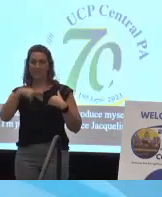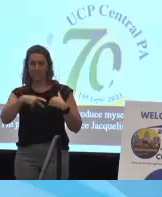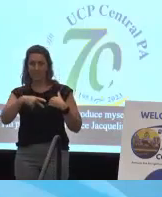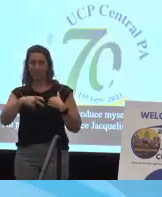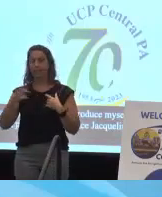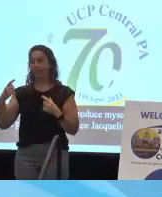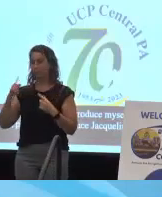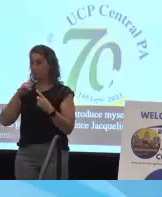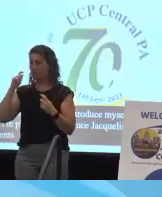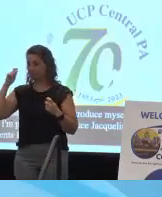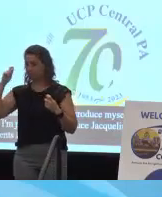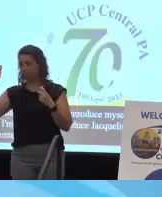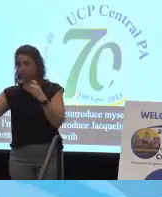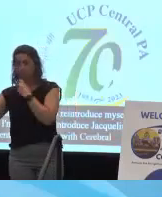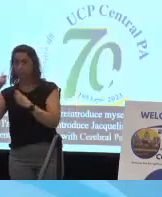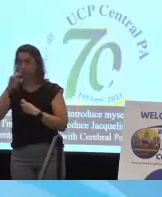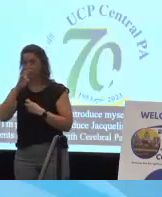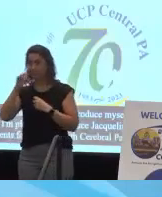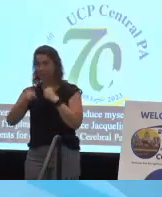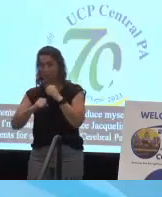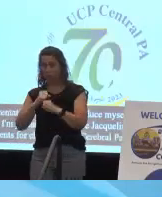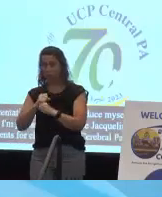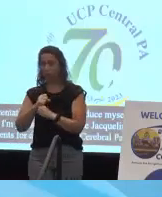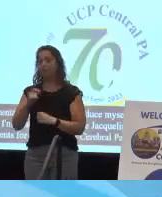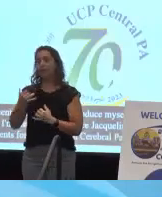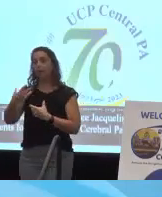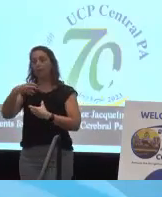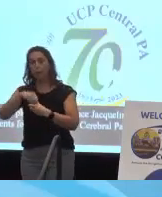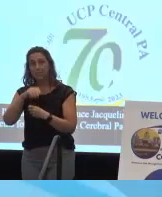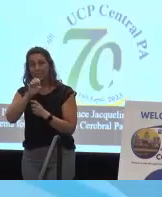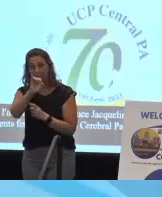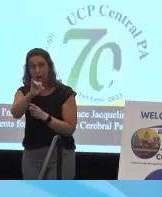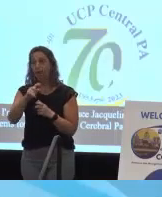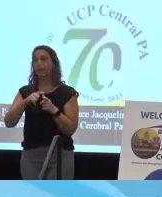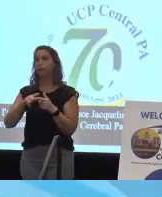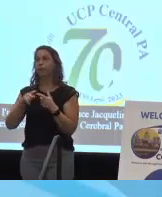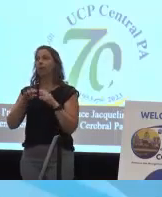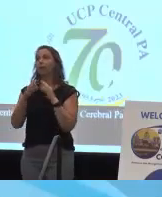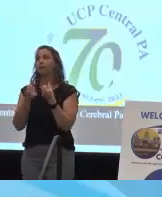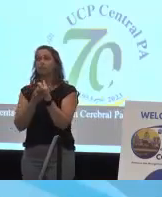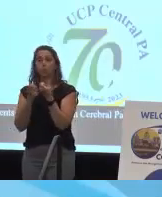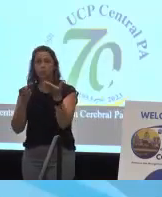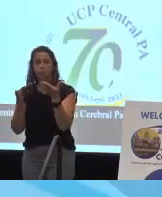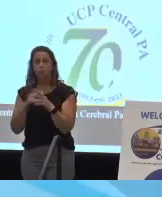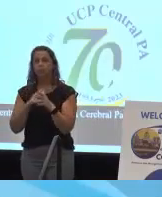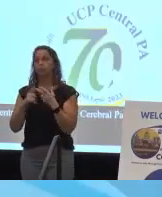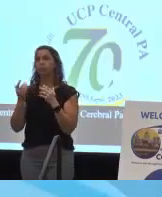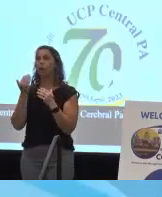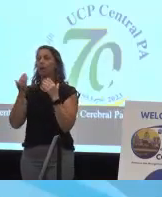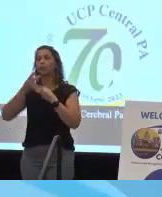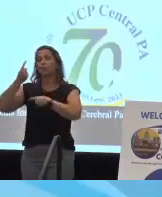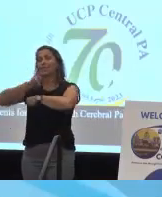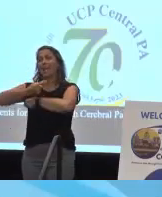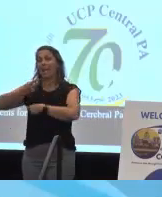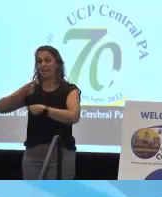7 decades. While the organization has grown to include early intervention, family support services, adult day services, and